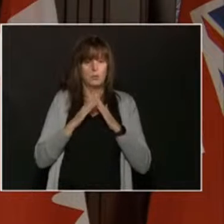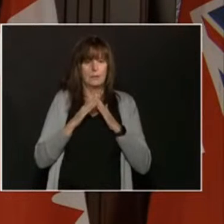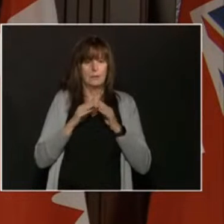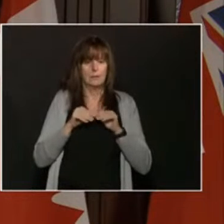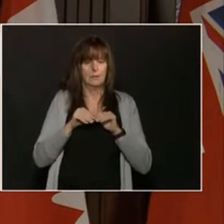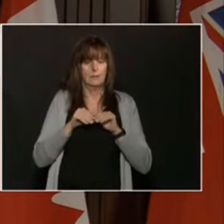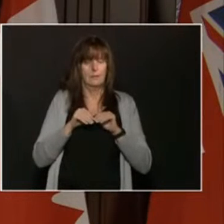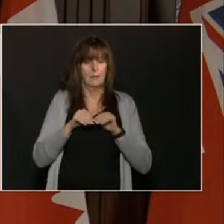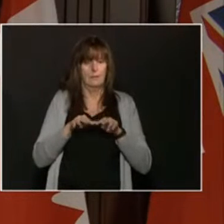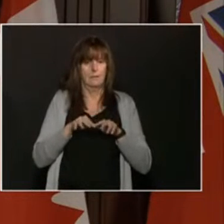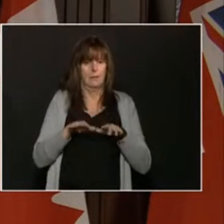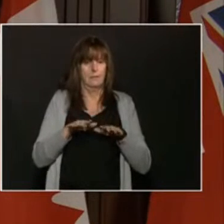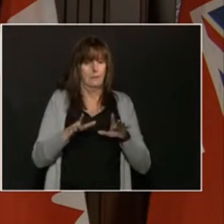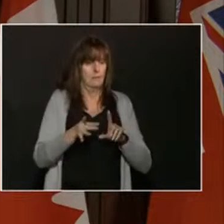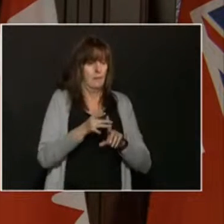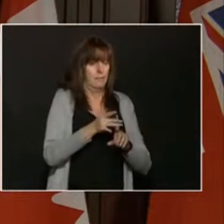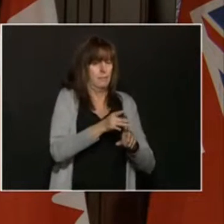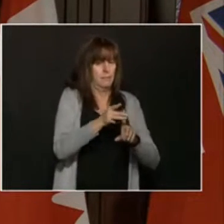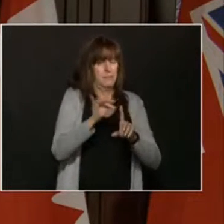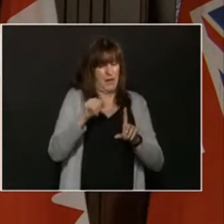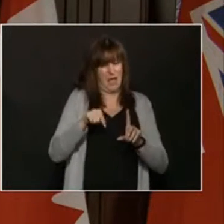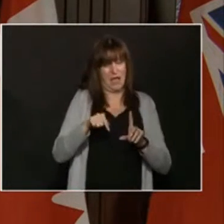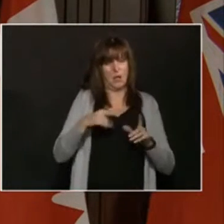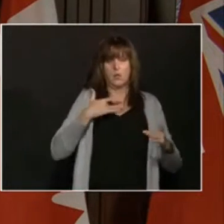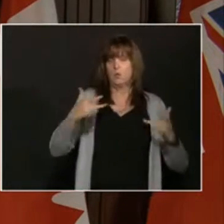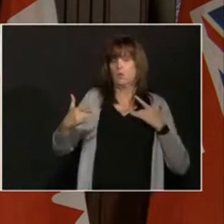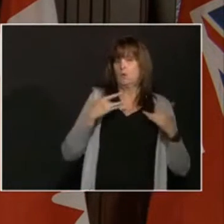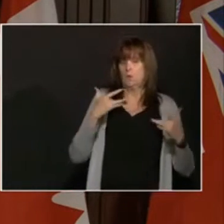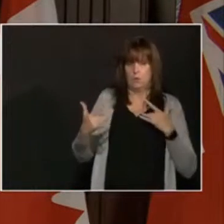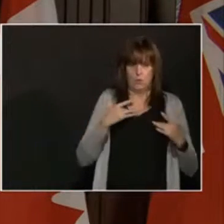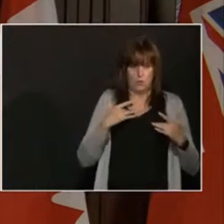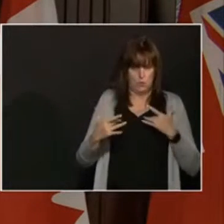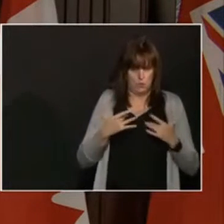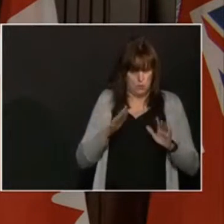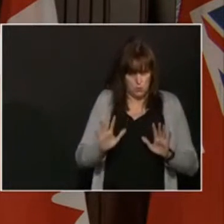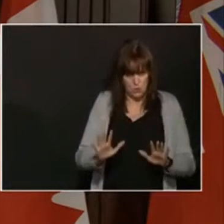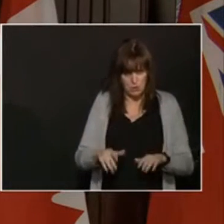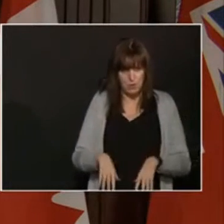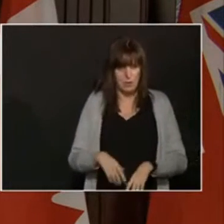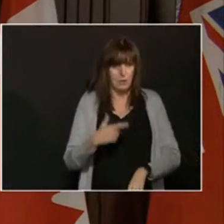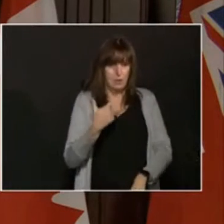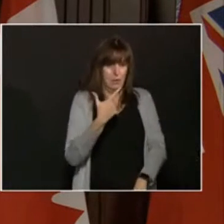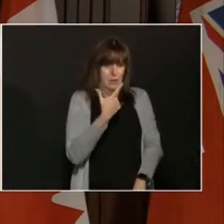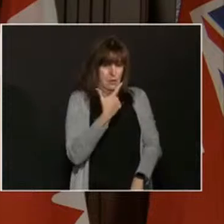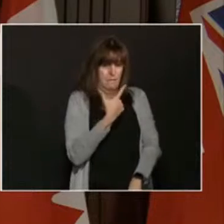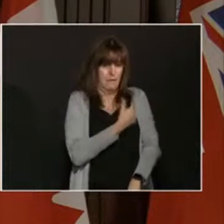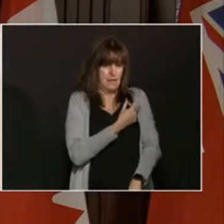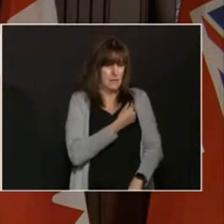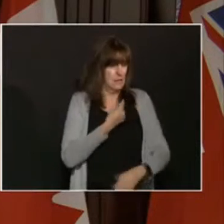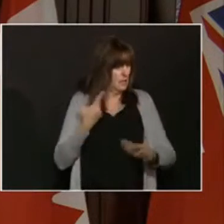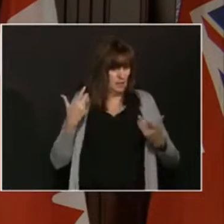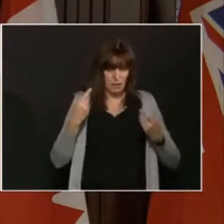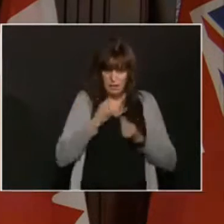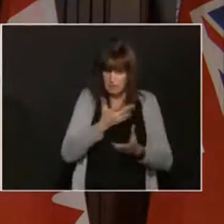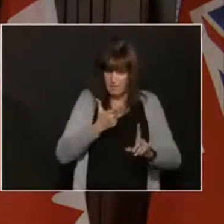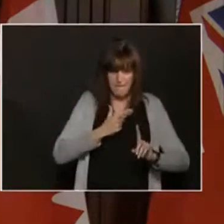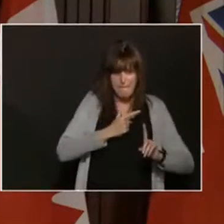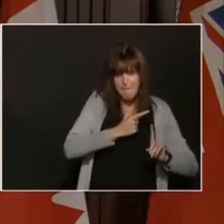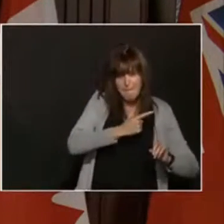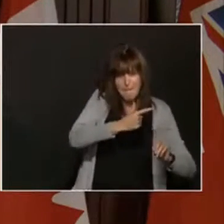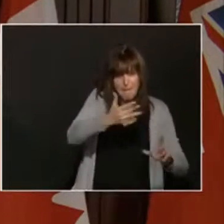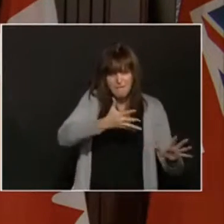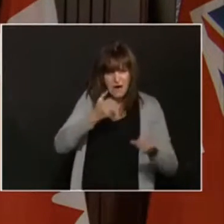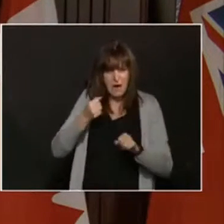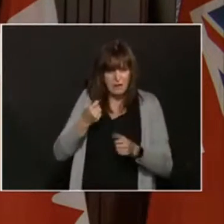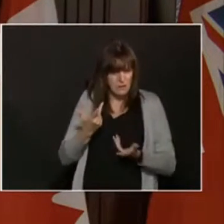concern that the vaccine will not be able to address quickly enough. I don't know if Dr. Brown, I think I've covered it. Follow